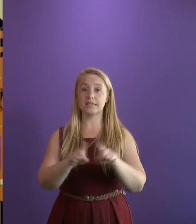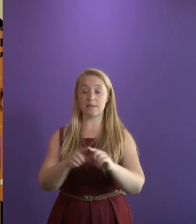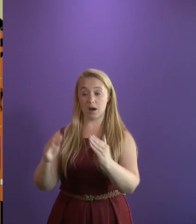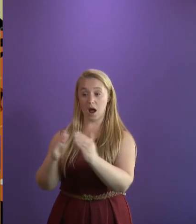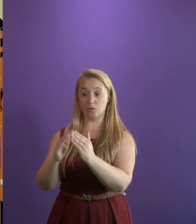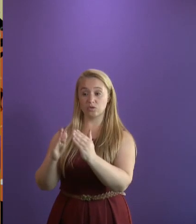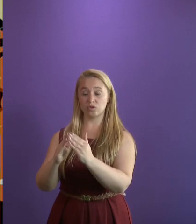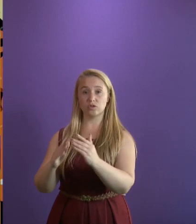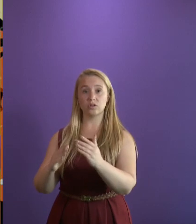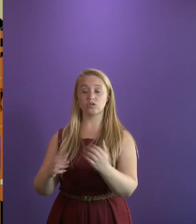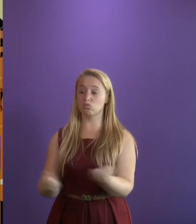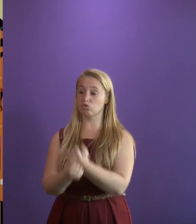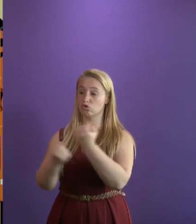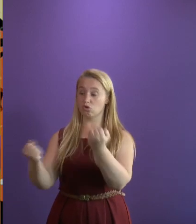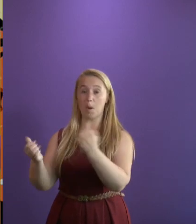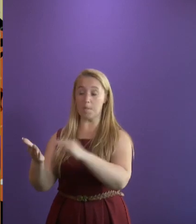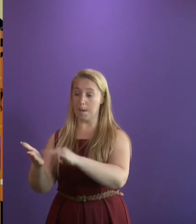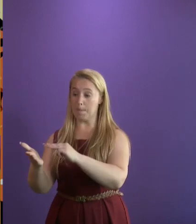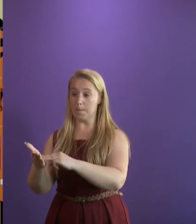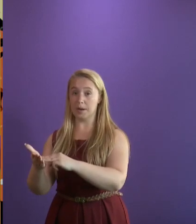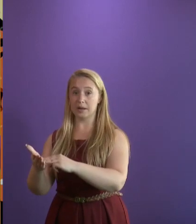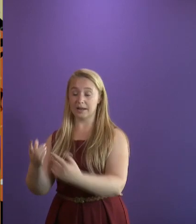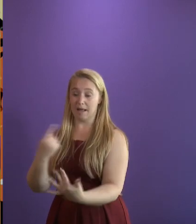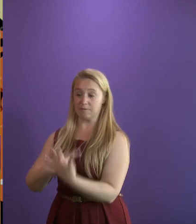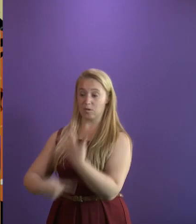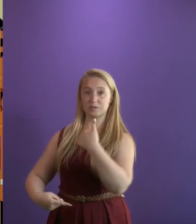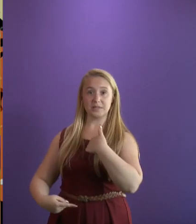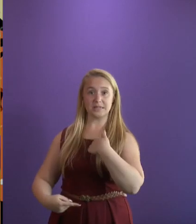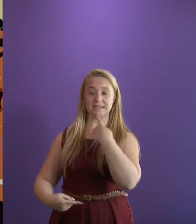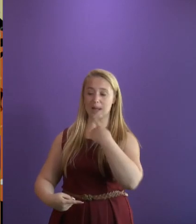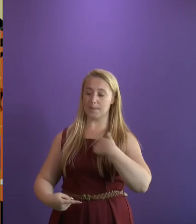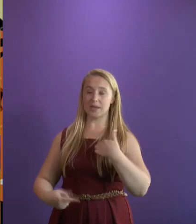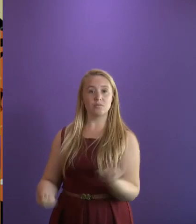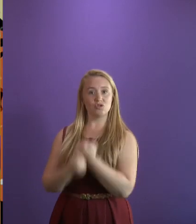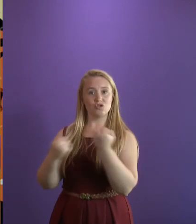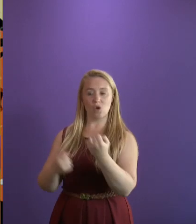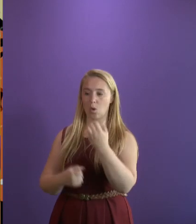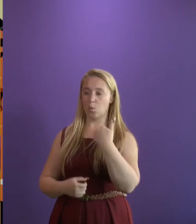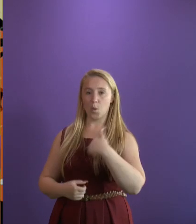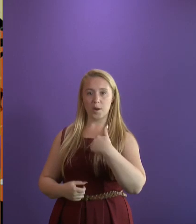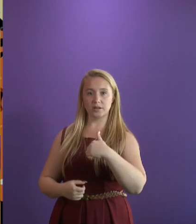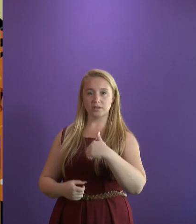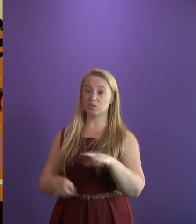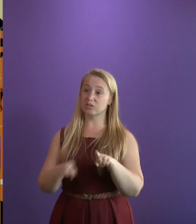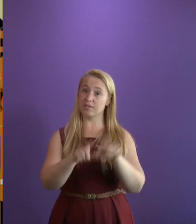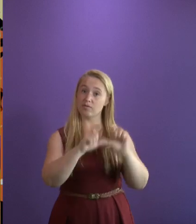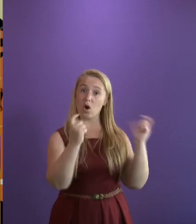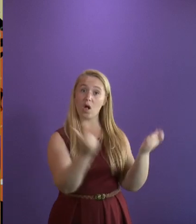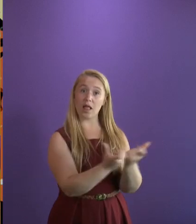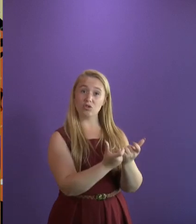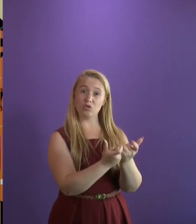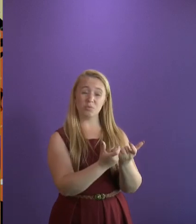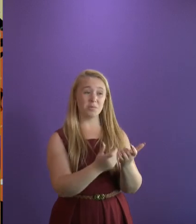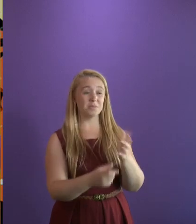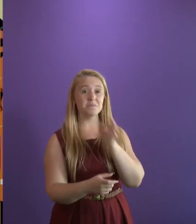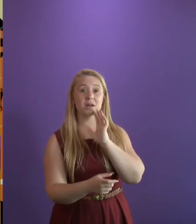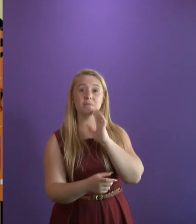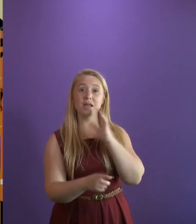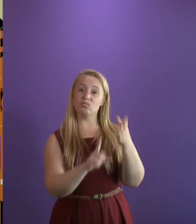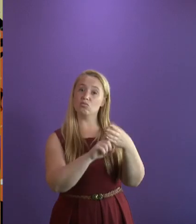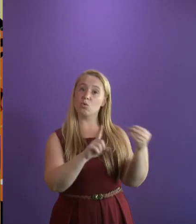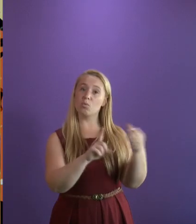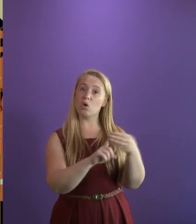woman who told me that I was a strong woman, so here I am. So I think that's important, but also in the classroom for those who maybe aren't as lucky to have